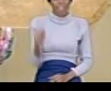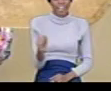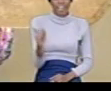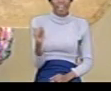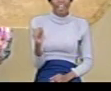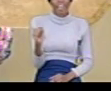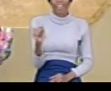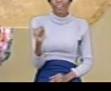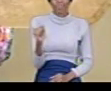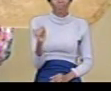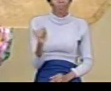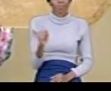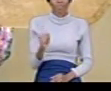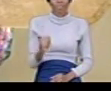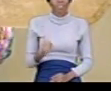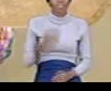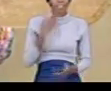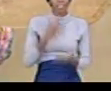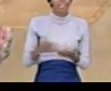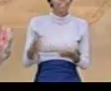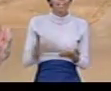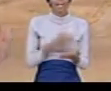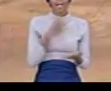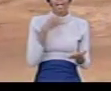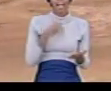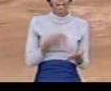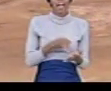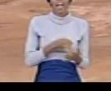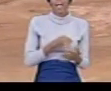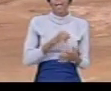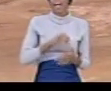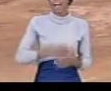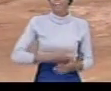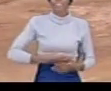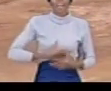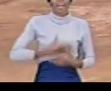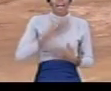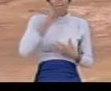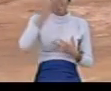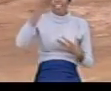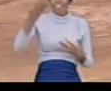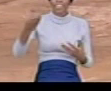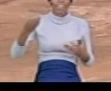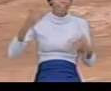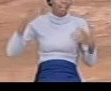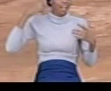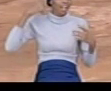S-A-L-V-A-T-I-O-N, sing it loud, sing it loud, loud and